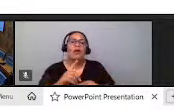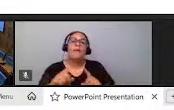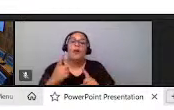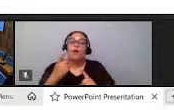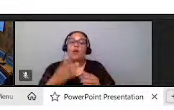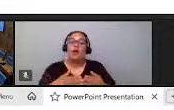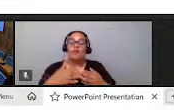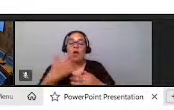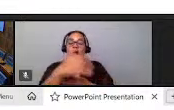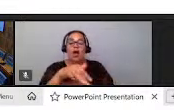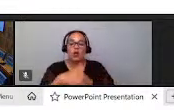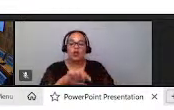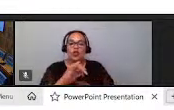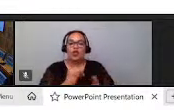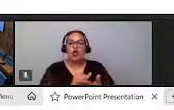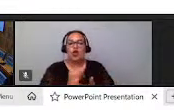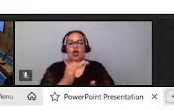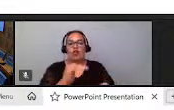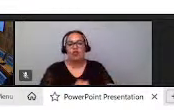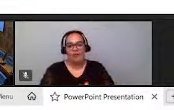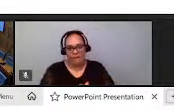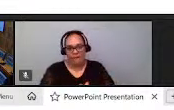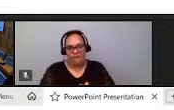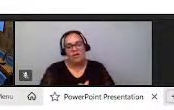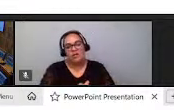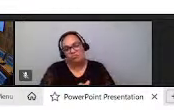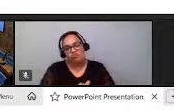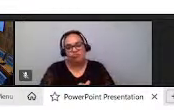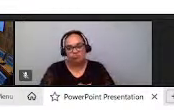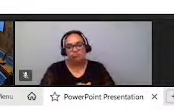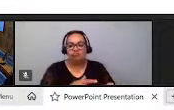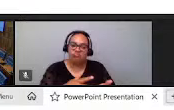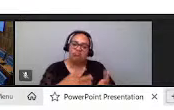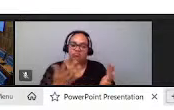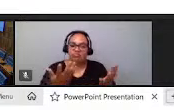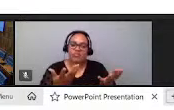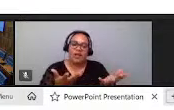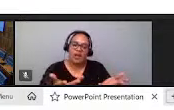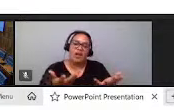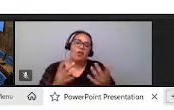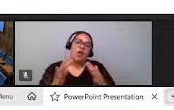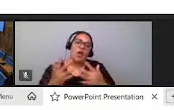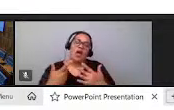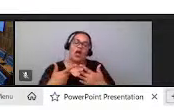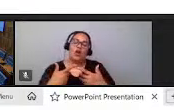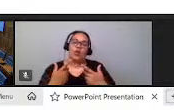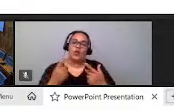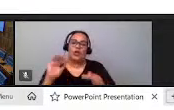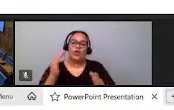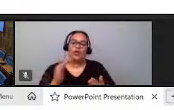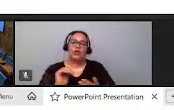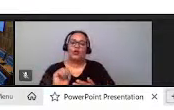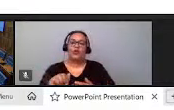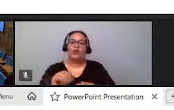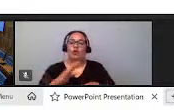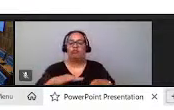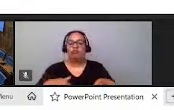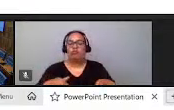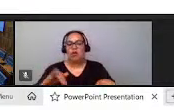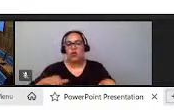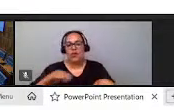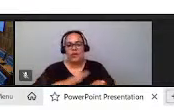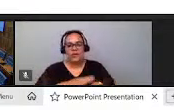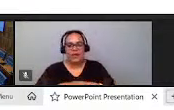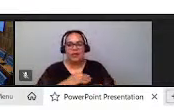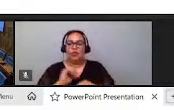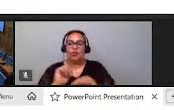vessel outside is an early arrival so and that is just signs that in terms of how we've reduced the Anchorage time um